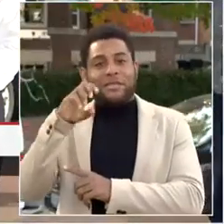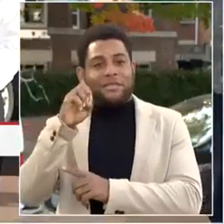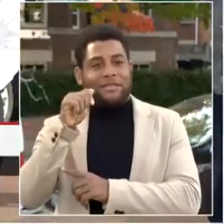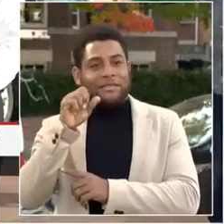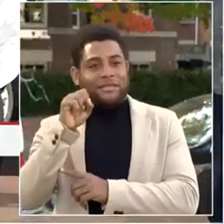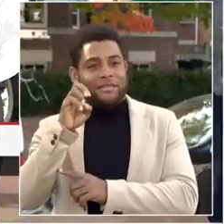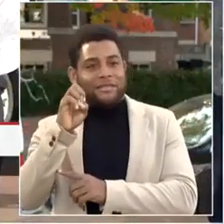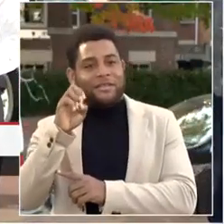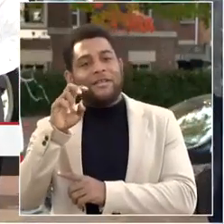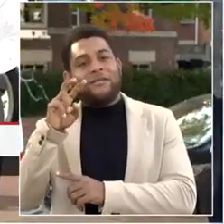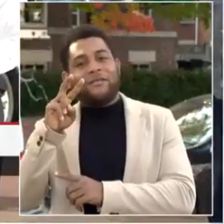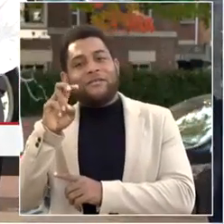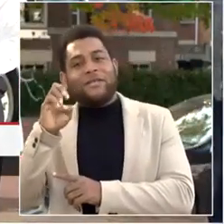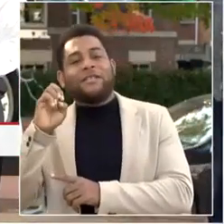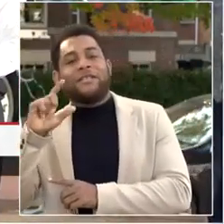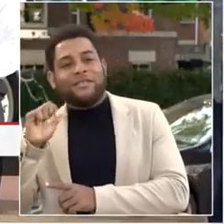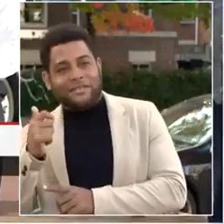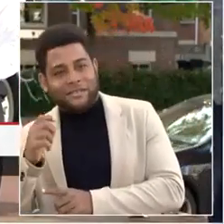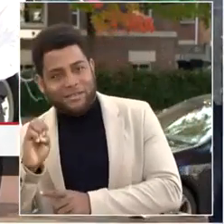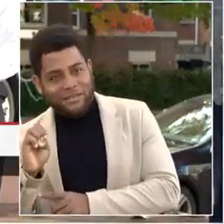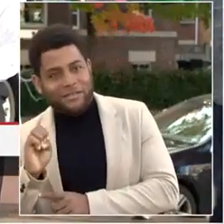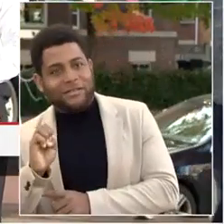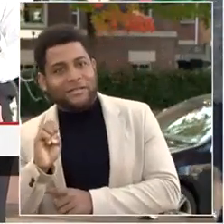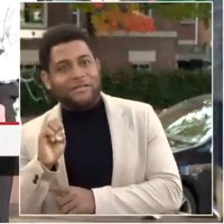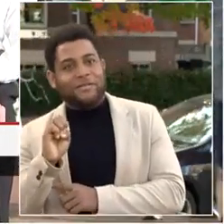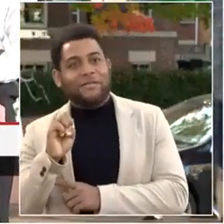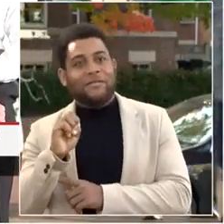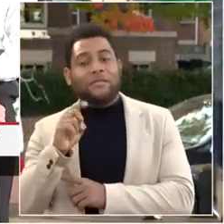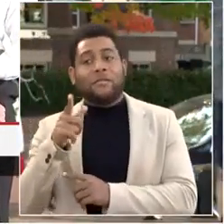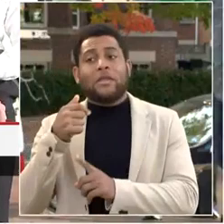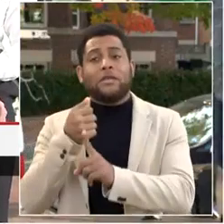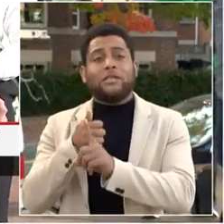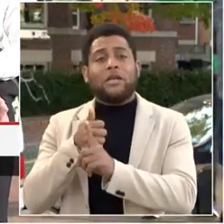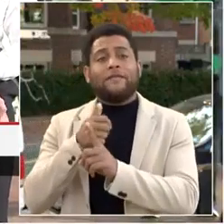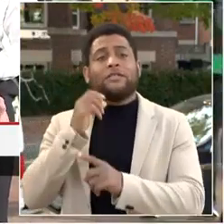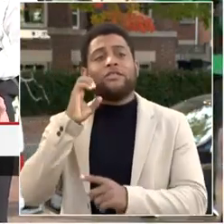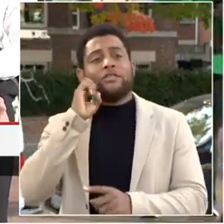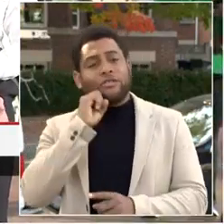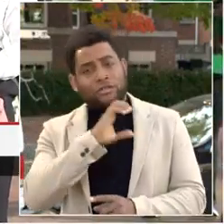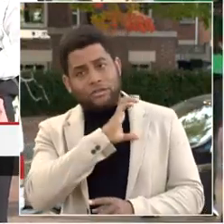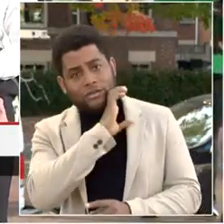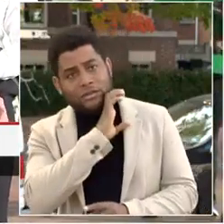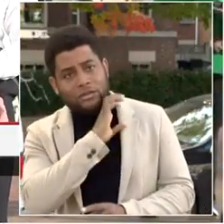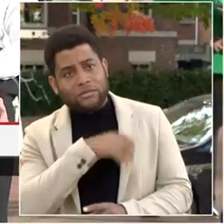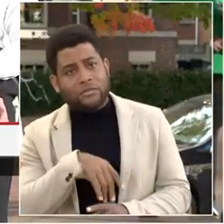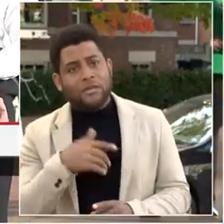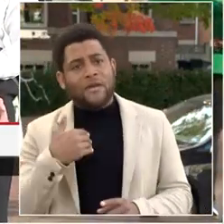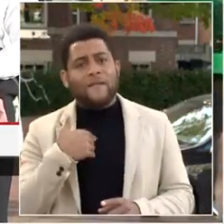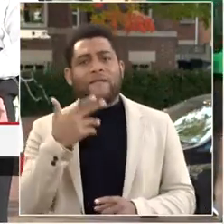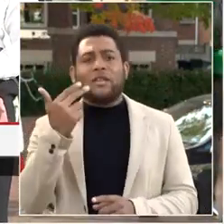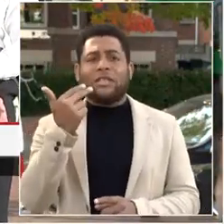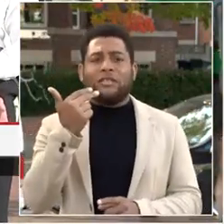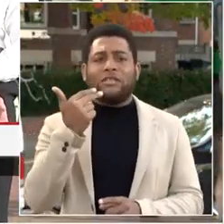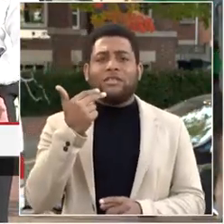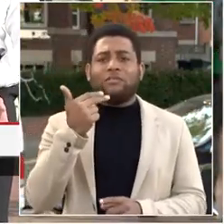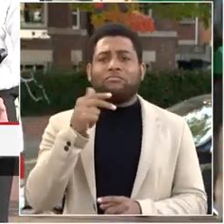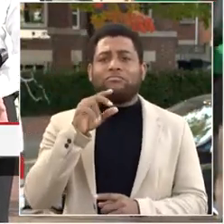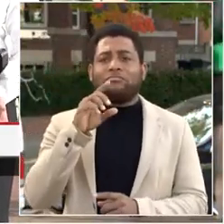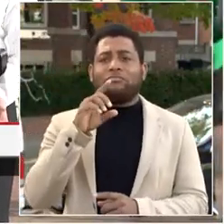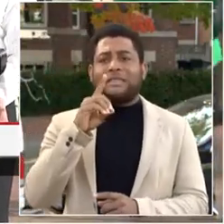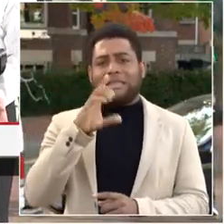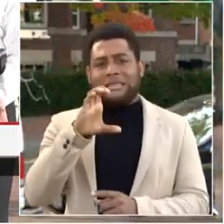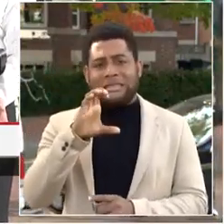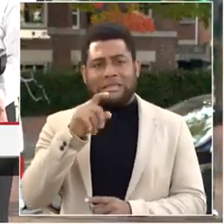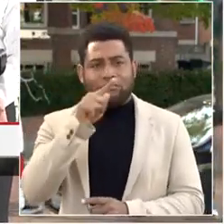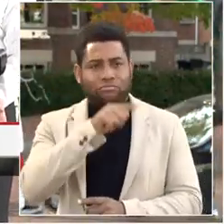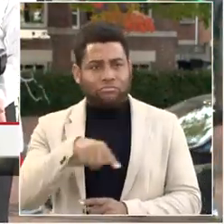of 13 senior villages in the District of Columbia, part of a national movement that has been developed to facilitate aging in place